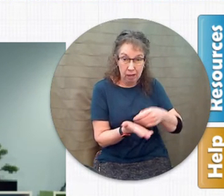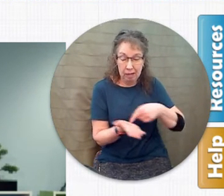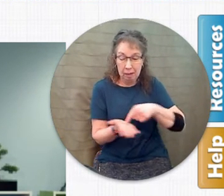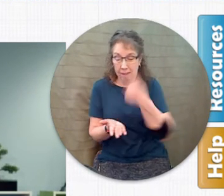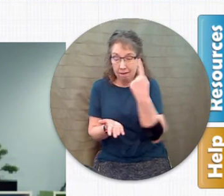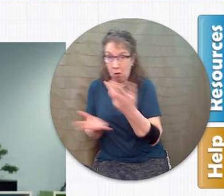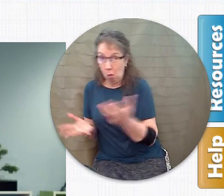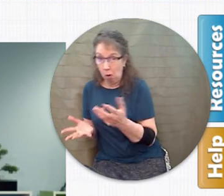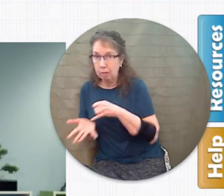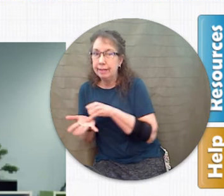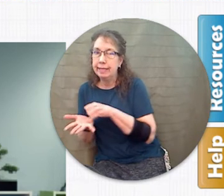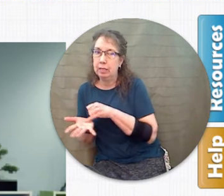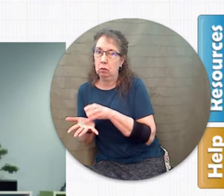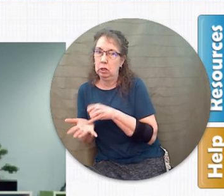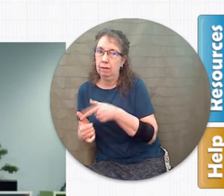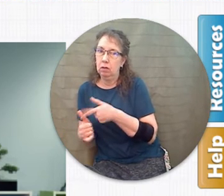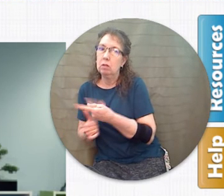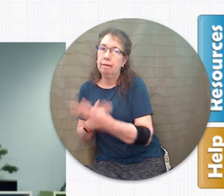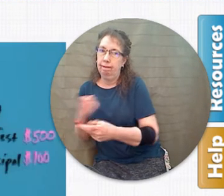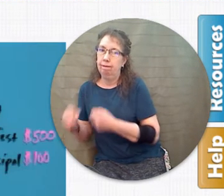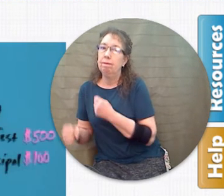years are interest.